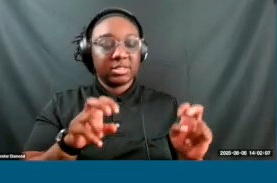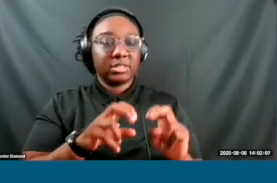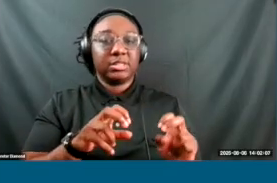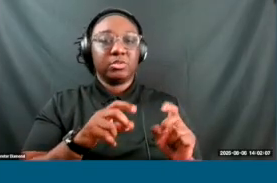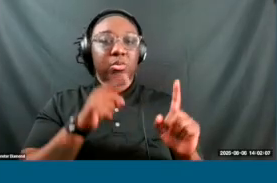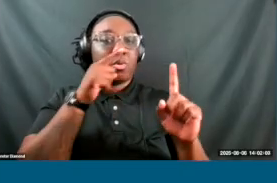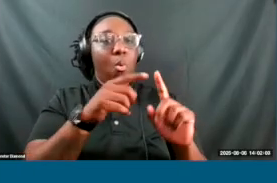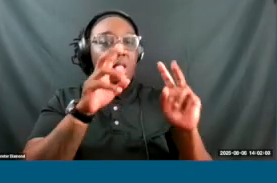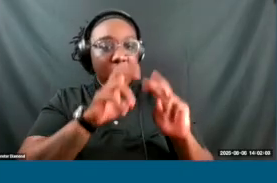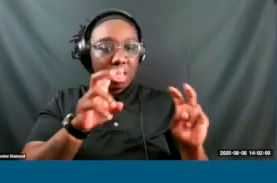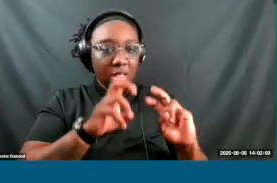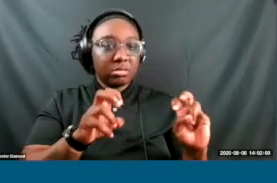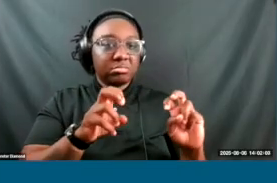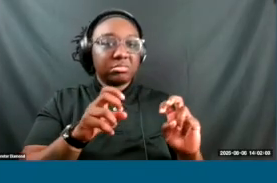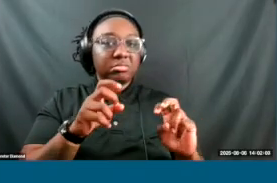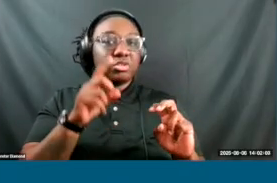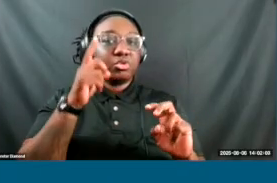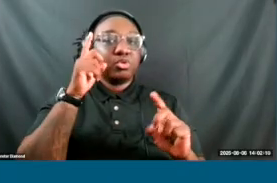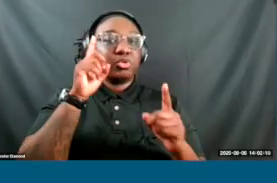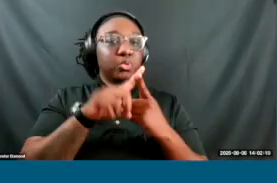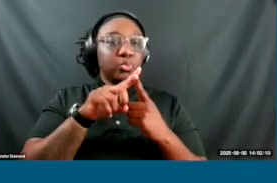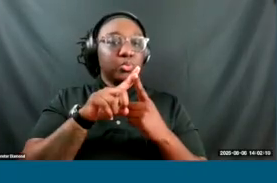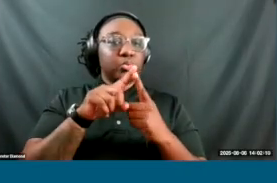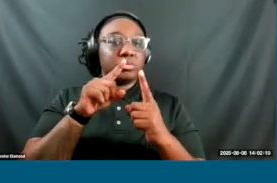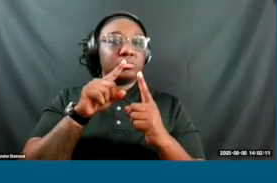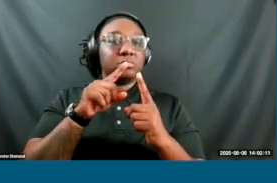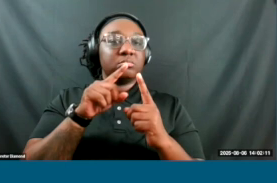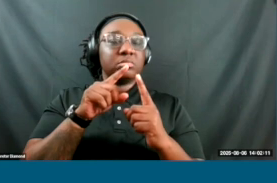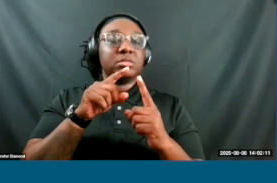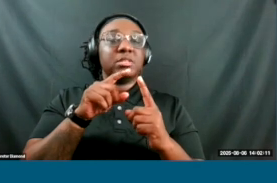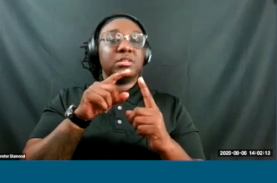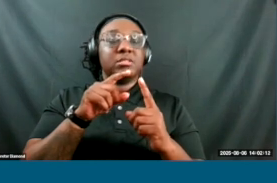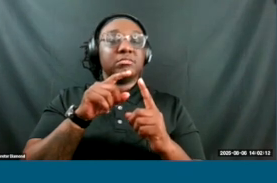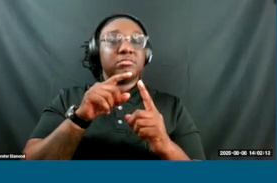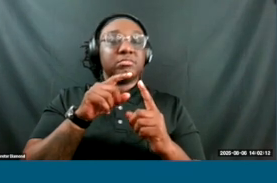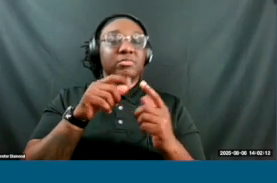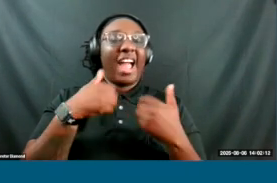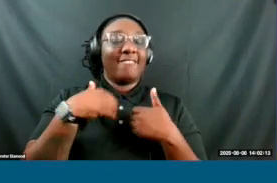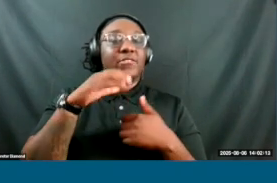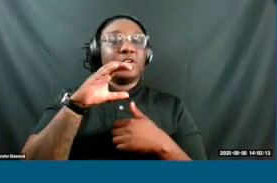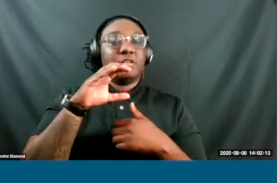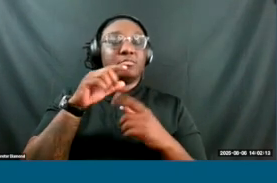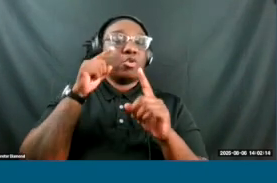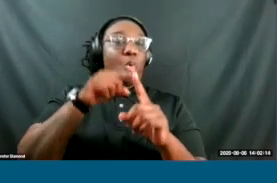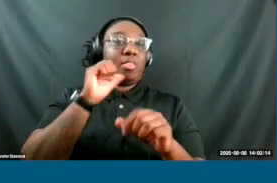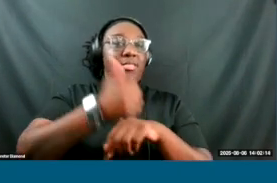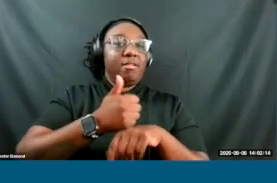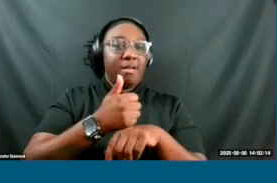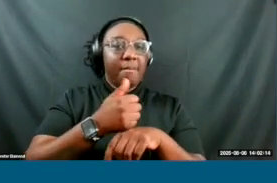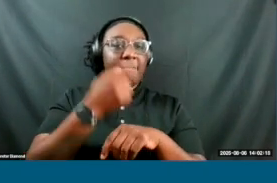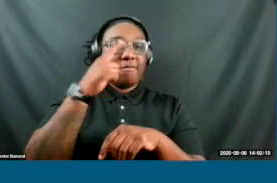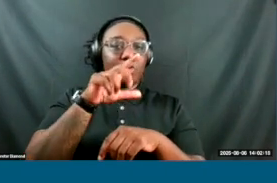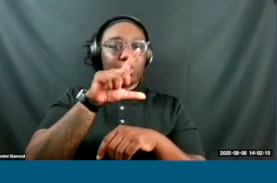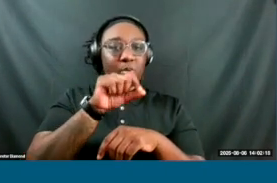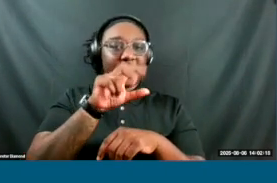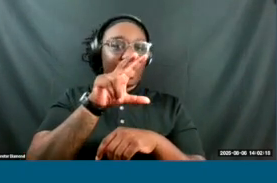further discussion of achieving a sustainable light-duty zero vehicle emission technology and market, including